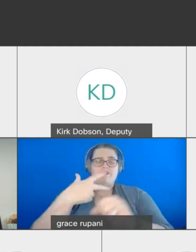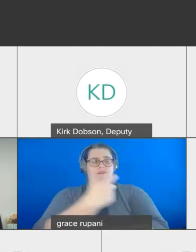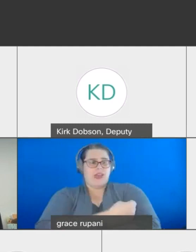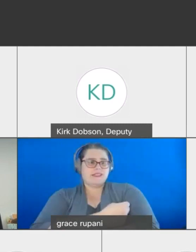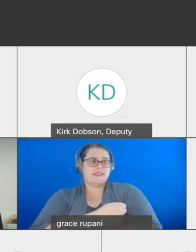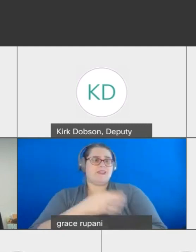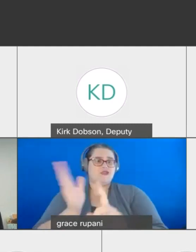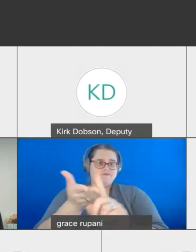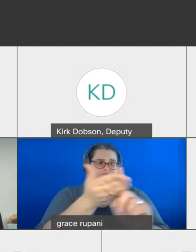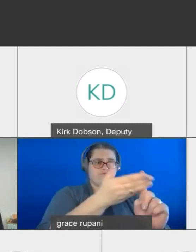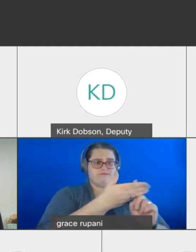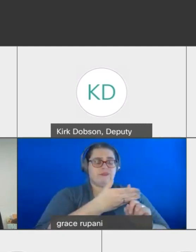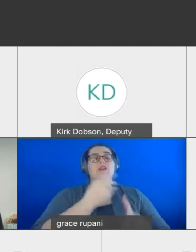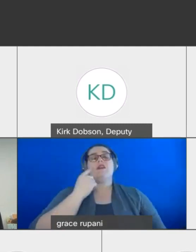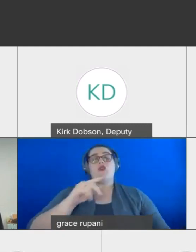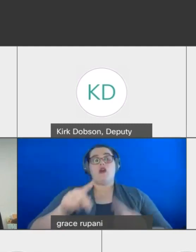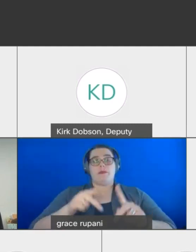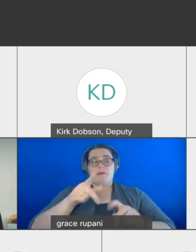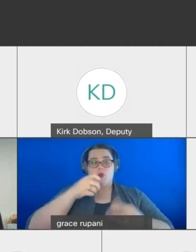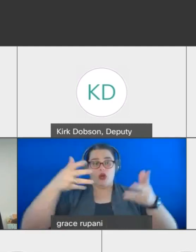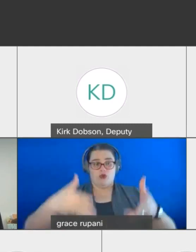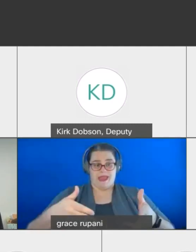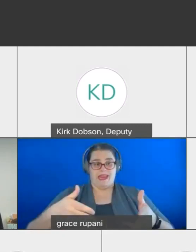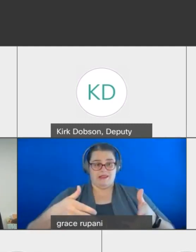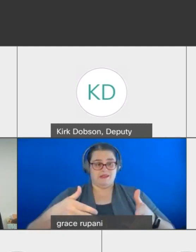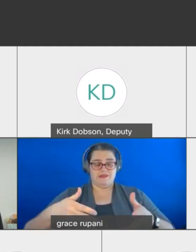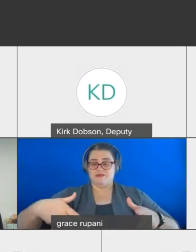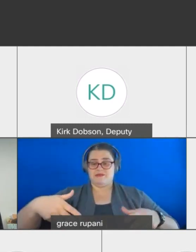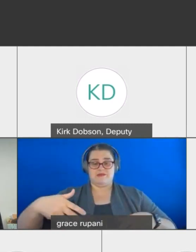are remaining, who